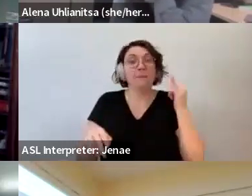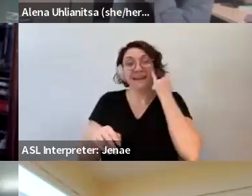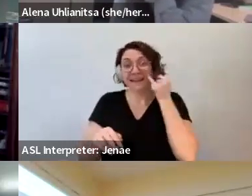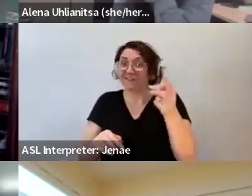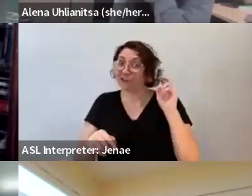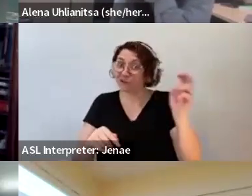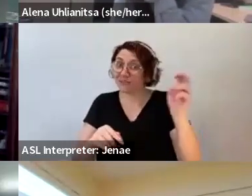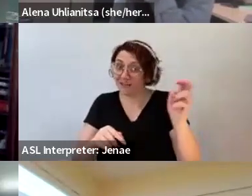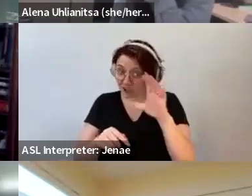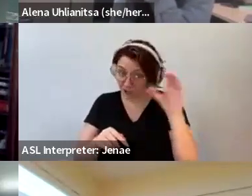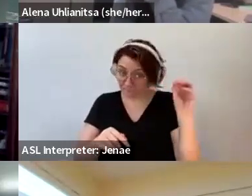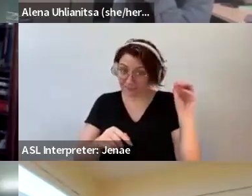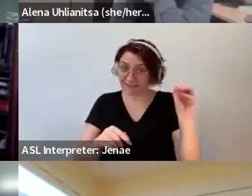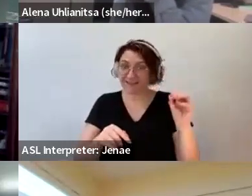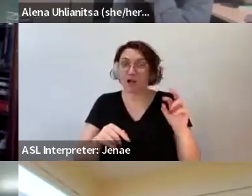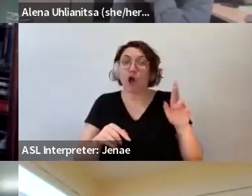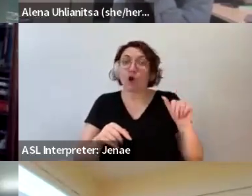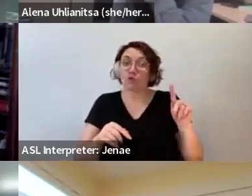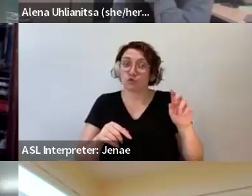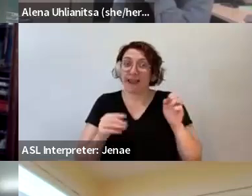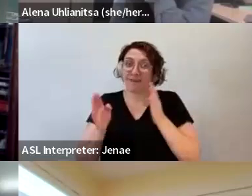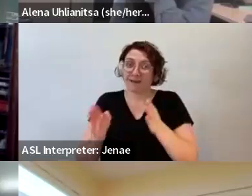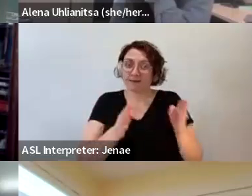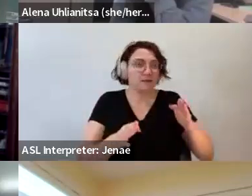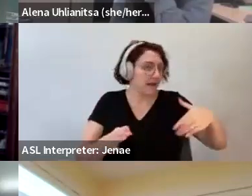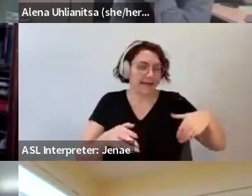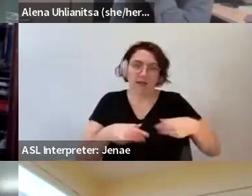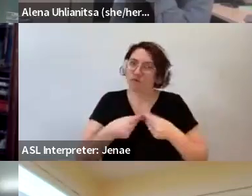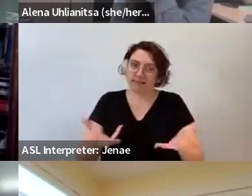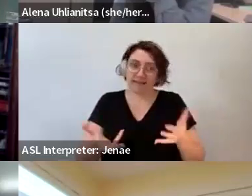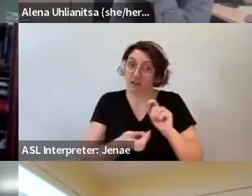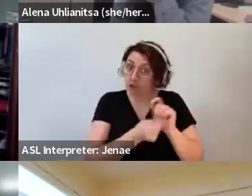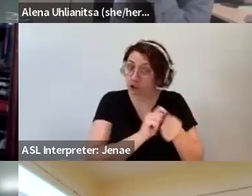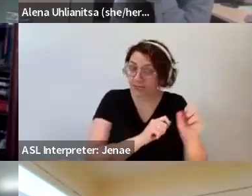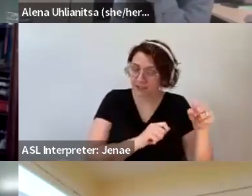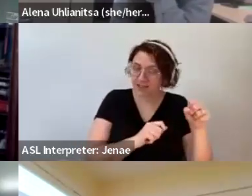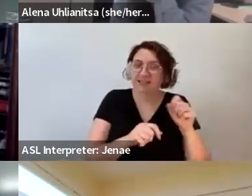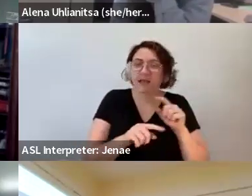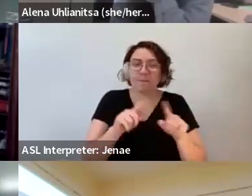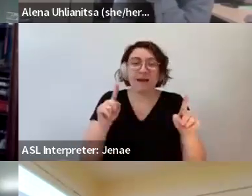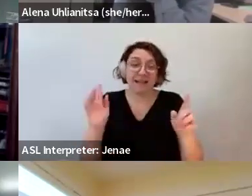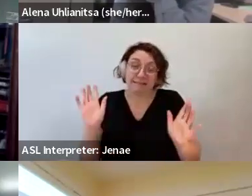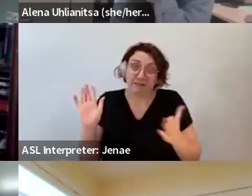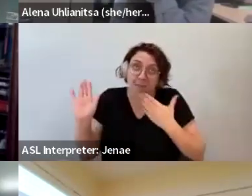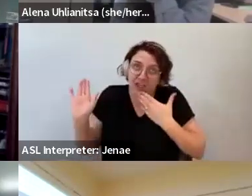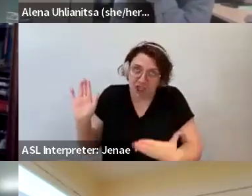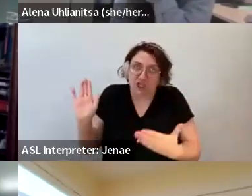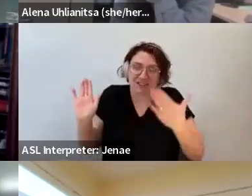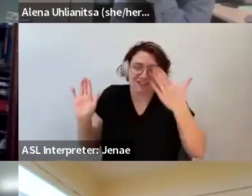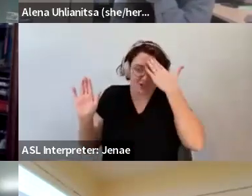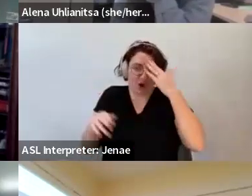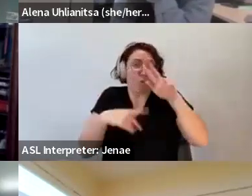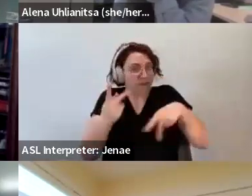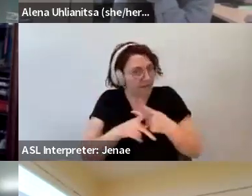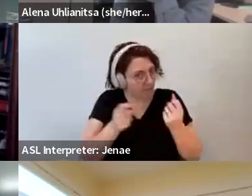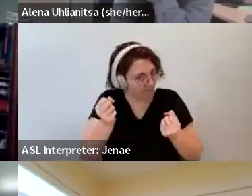transportation company, the rate methodology is yet to be released and changed, but it would behoove you to know what types of vehicles